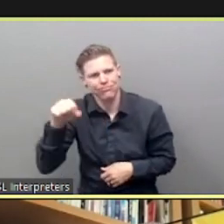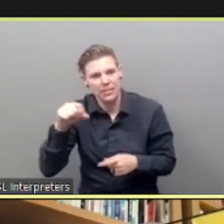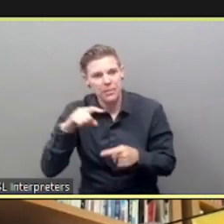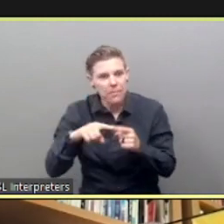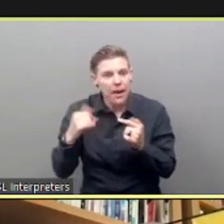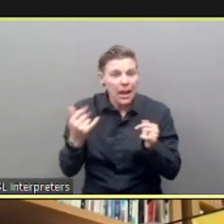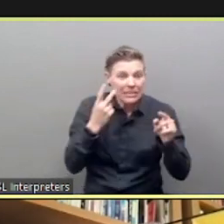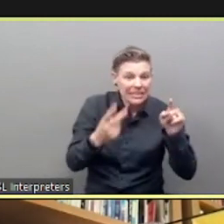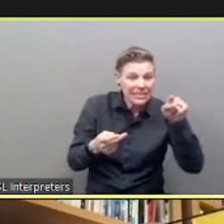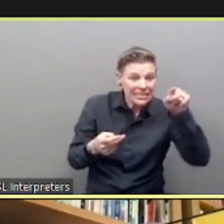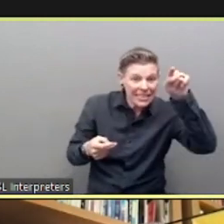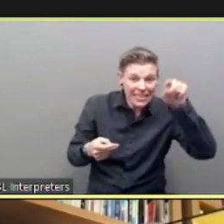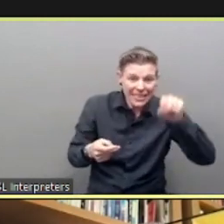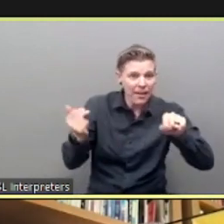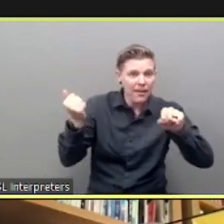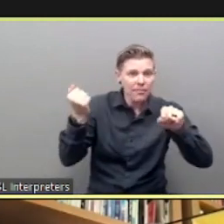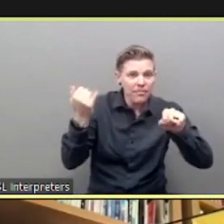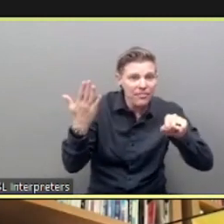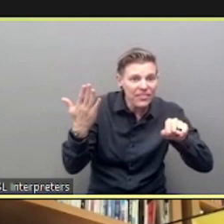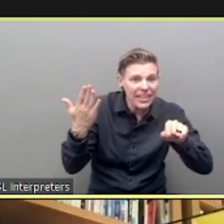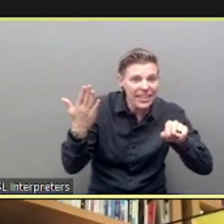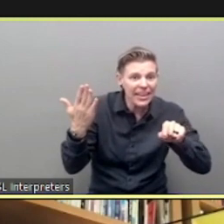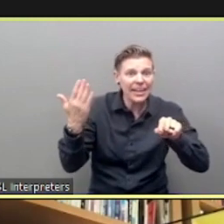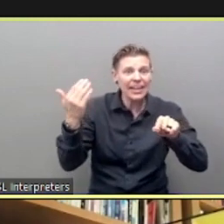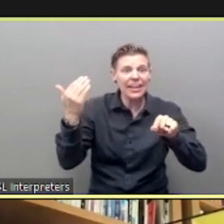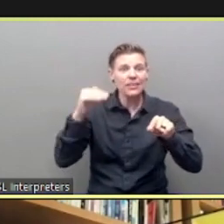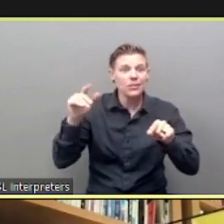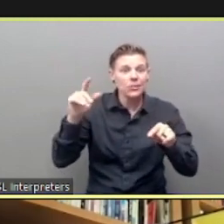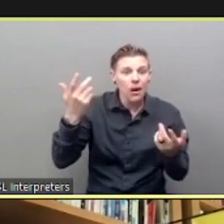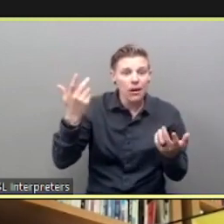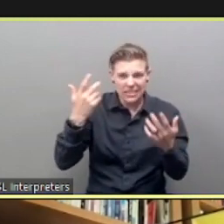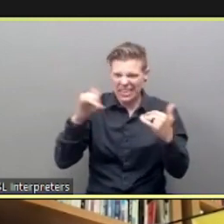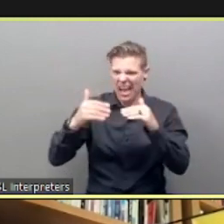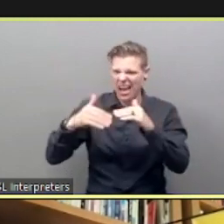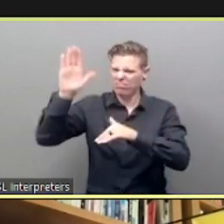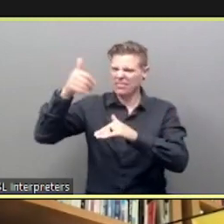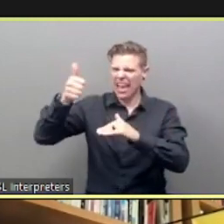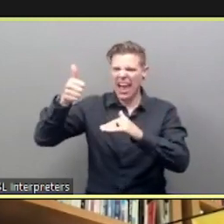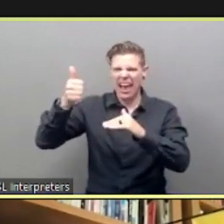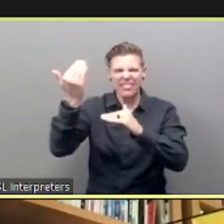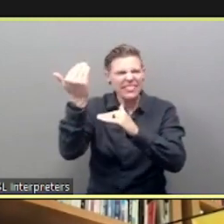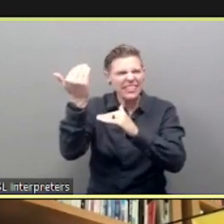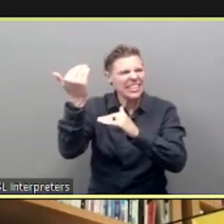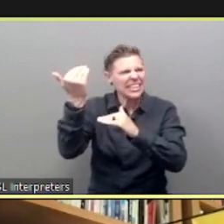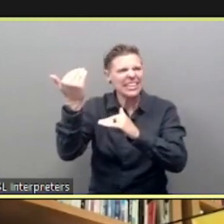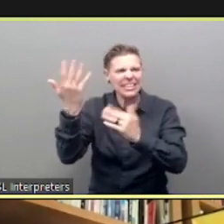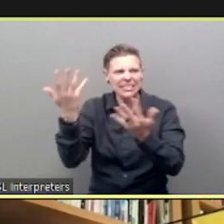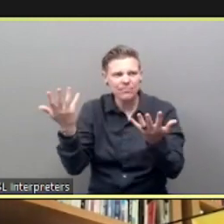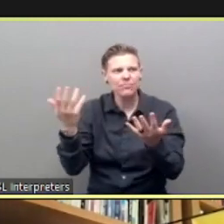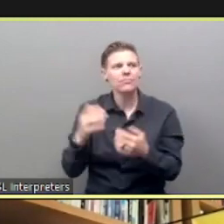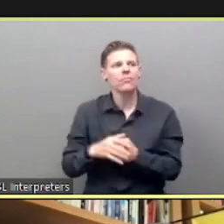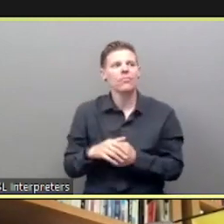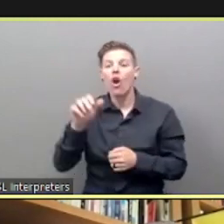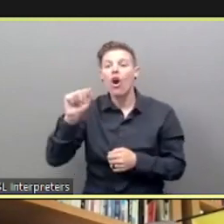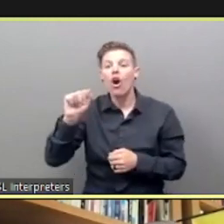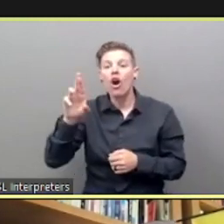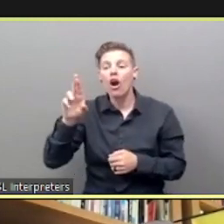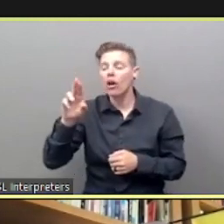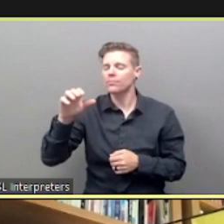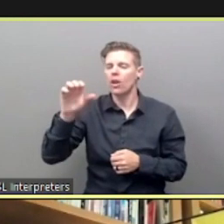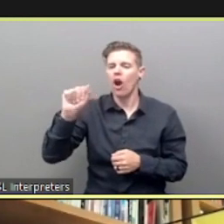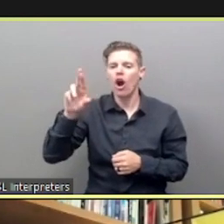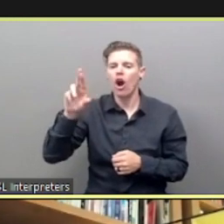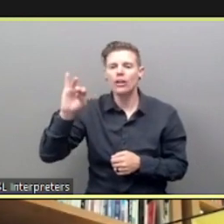county is a small one at 15. And so, and Harding, very small county at the bottom with